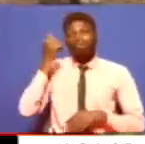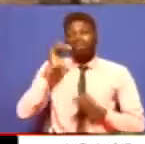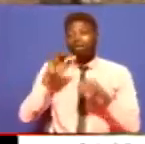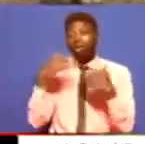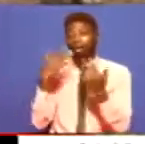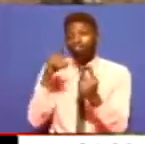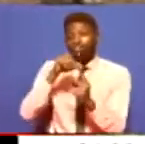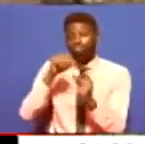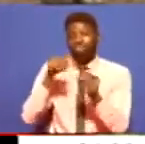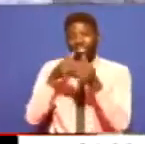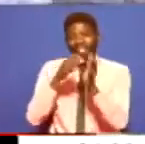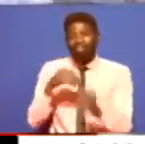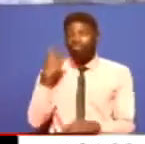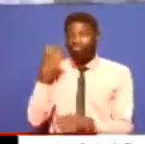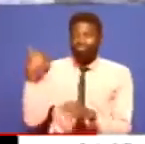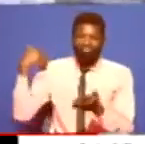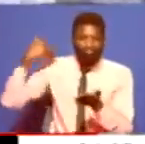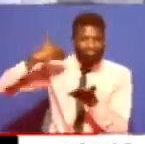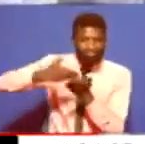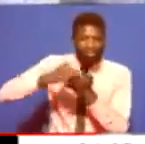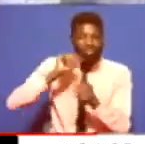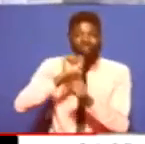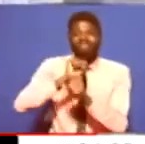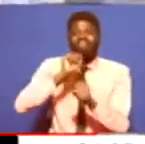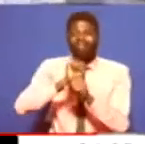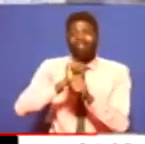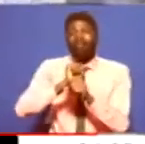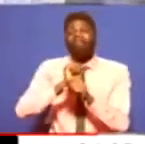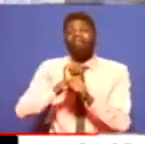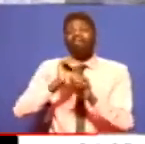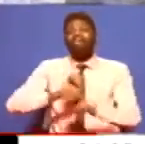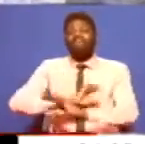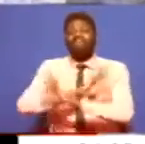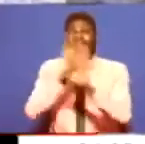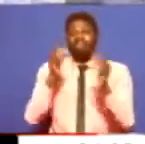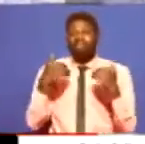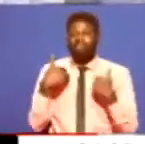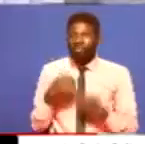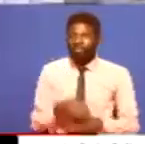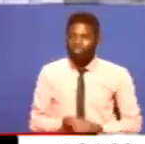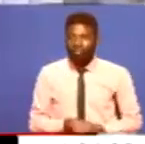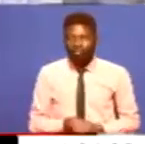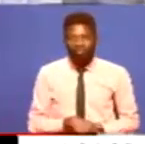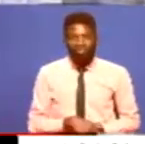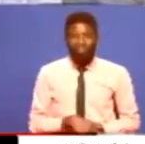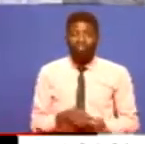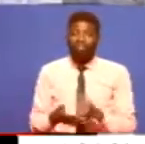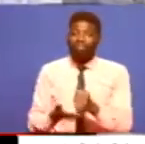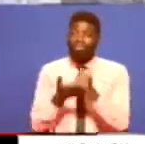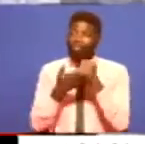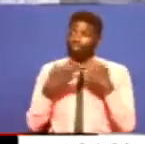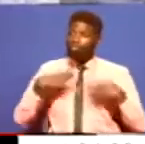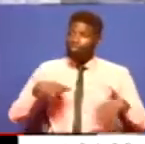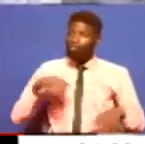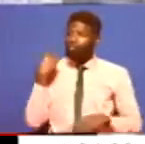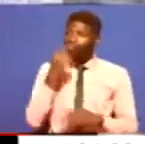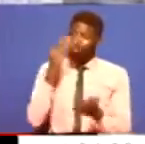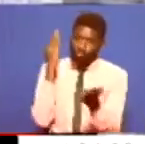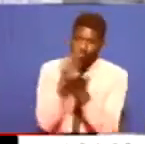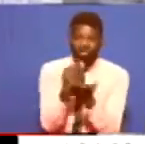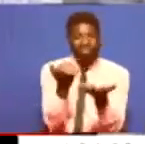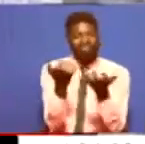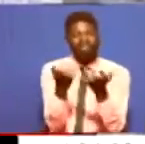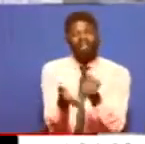whose track record is clear. Napaza kusaidia wale ambao wanahitaji usaidizi hata bila hujachaguliwa